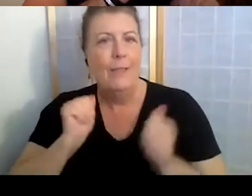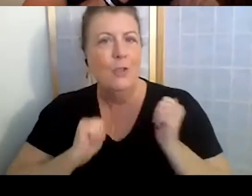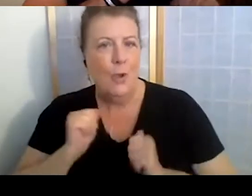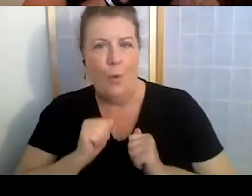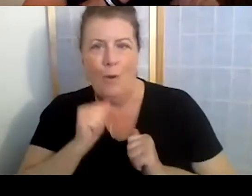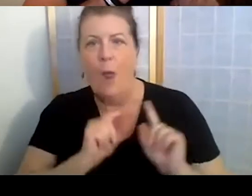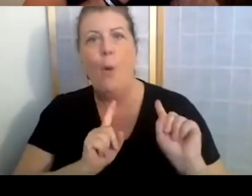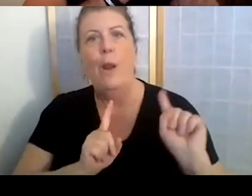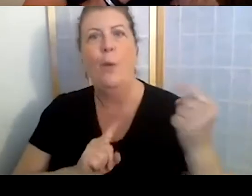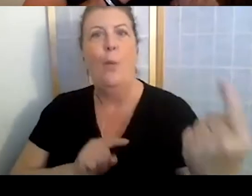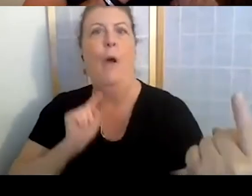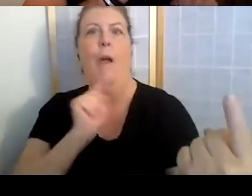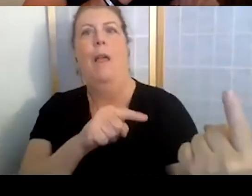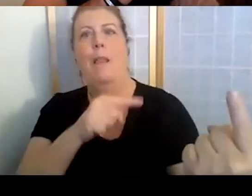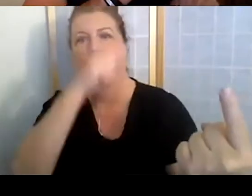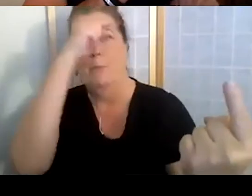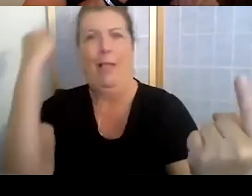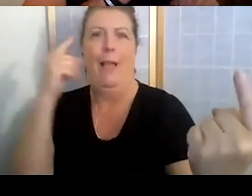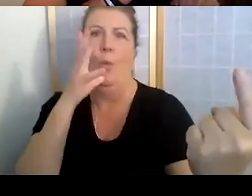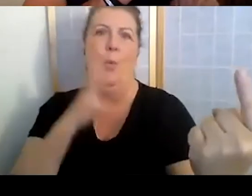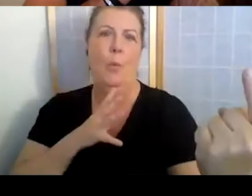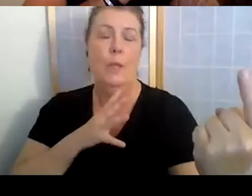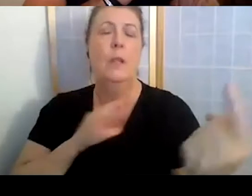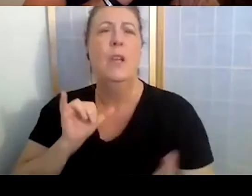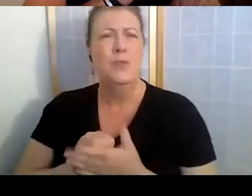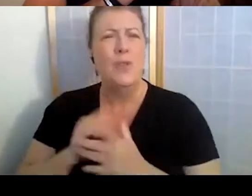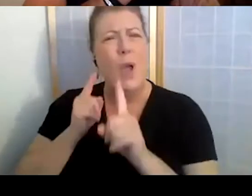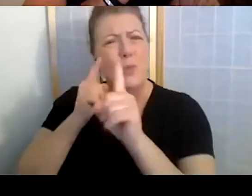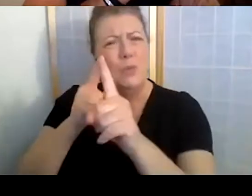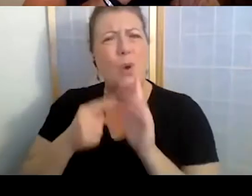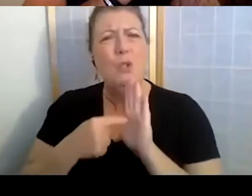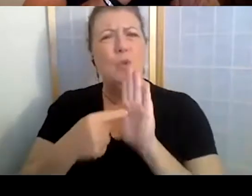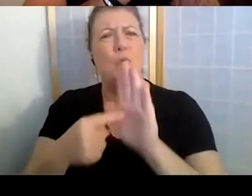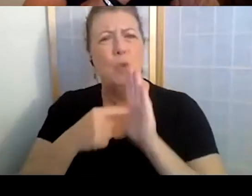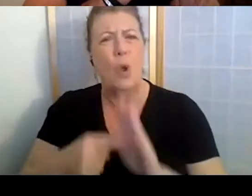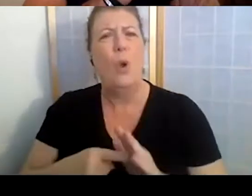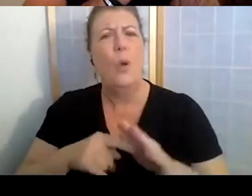was really the goal, is to just show a multifaceted story.